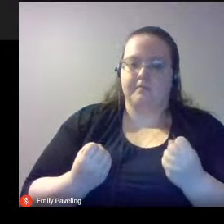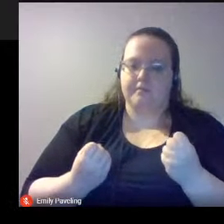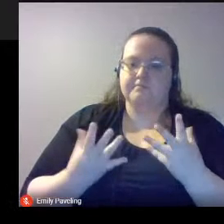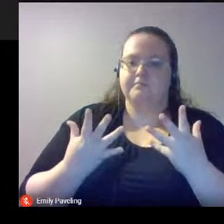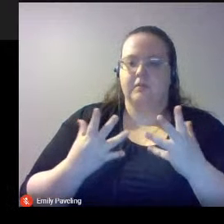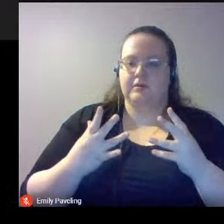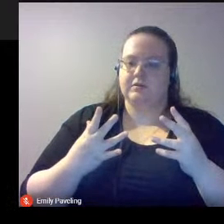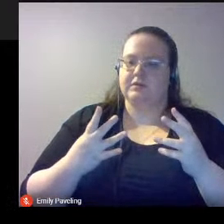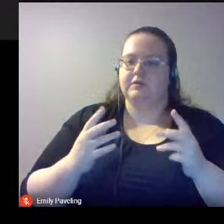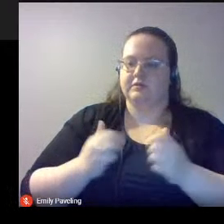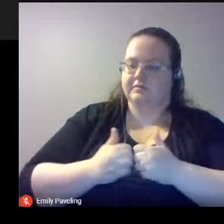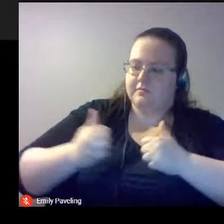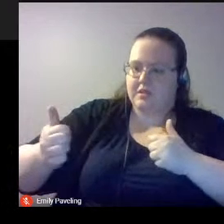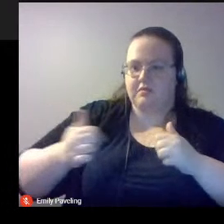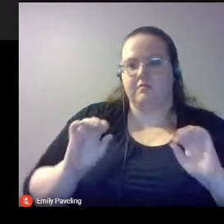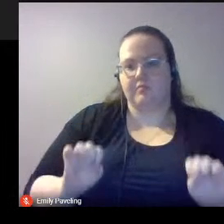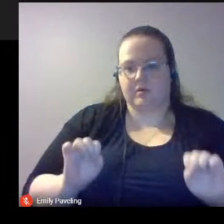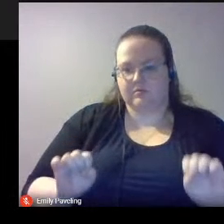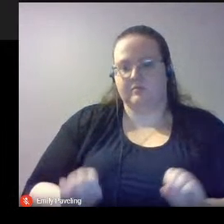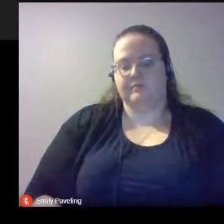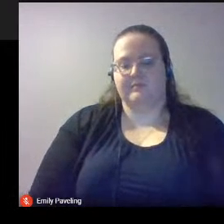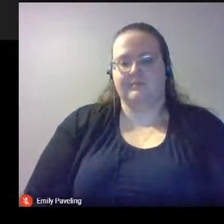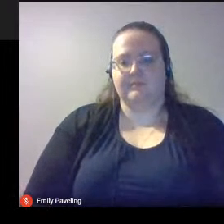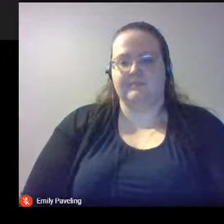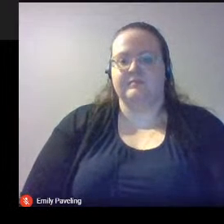as possible between the students.